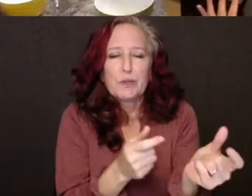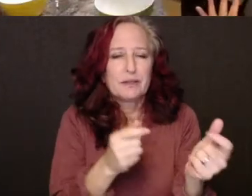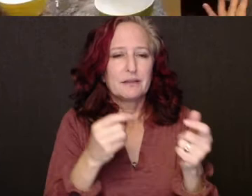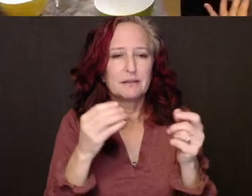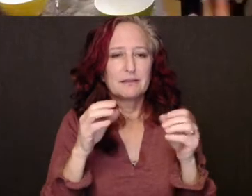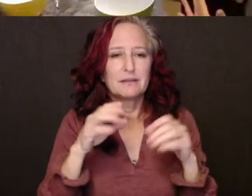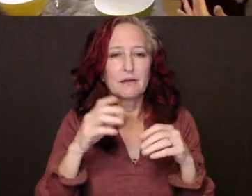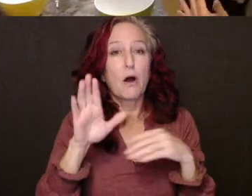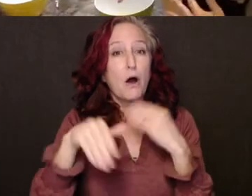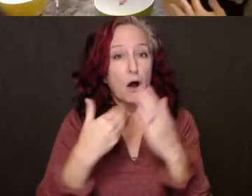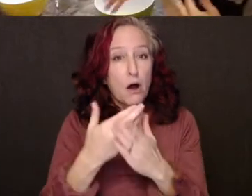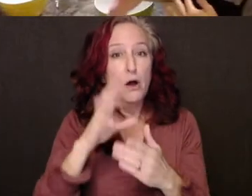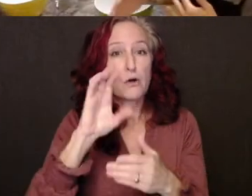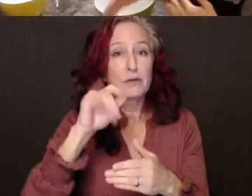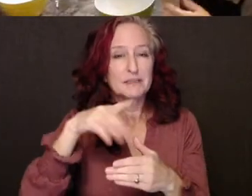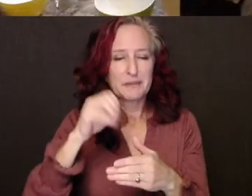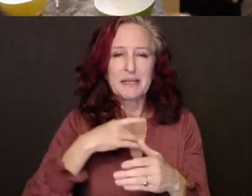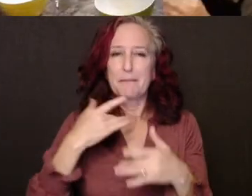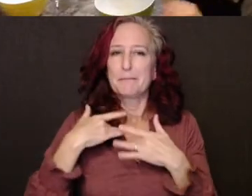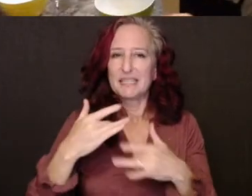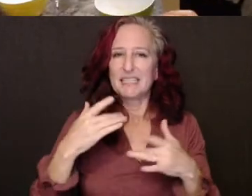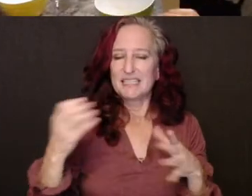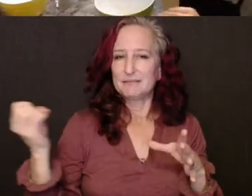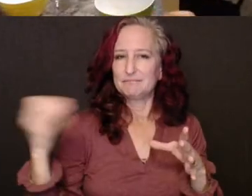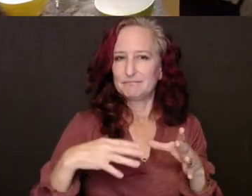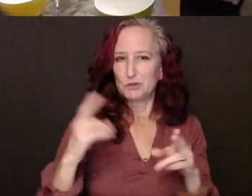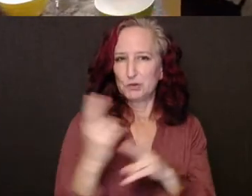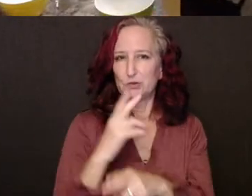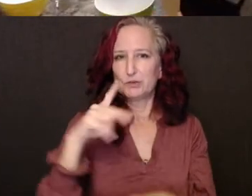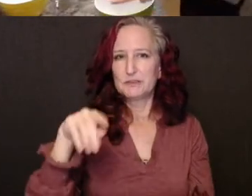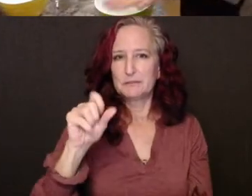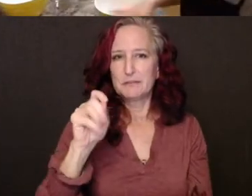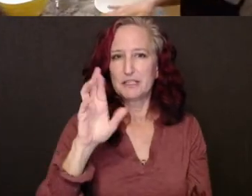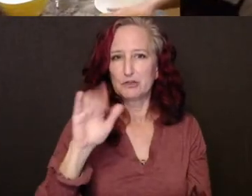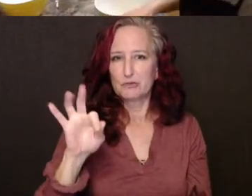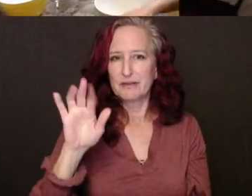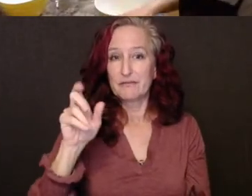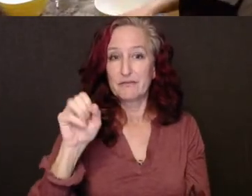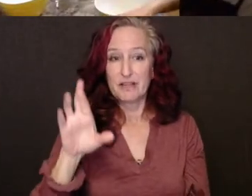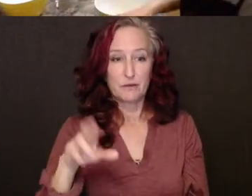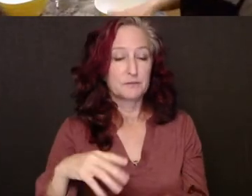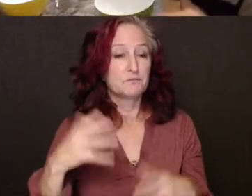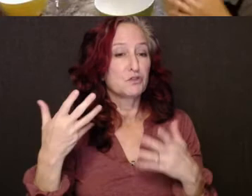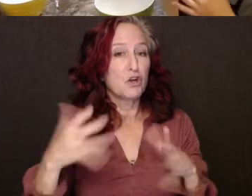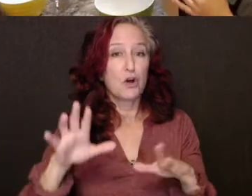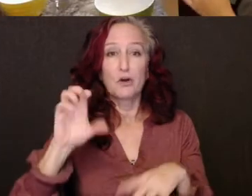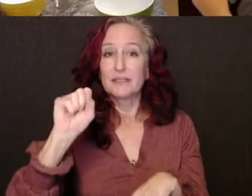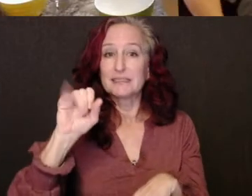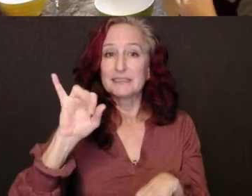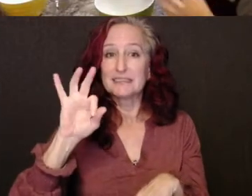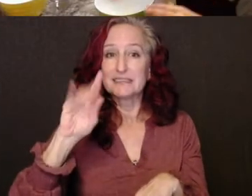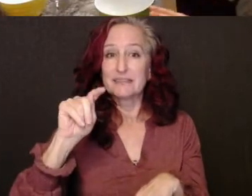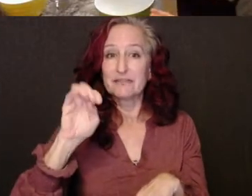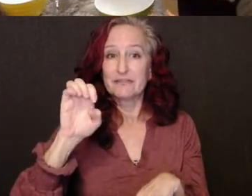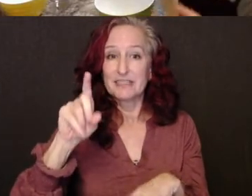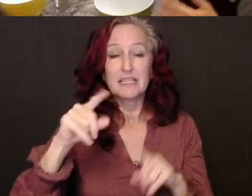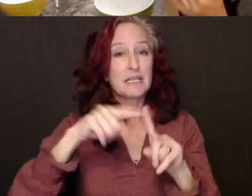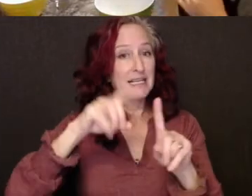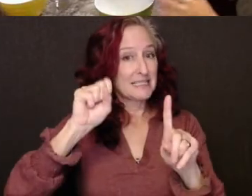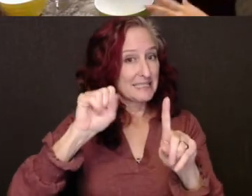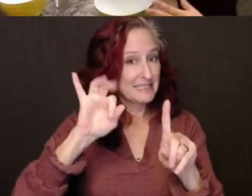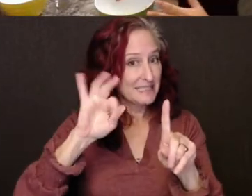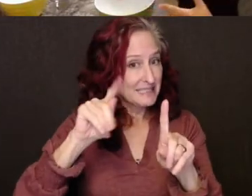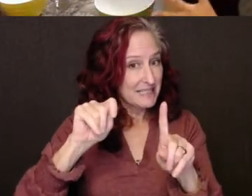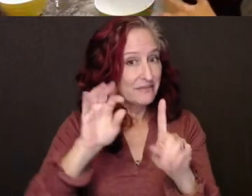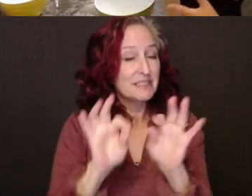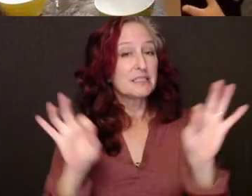I like the flavor better, even though it's extremely subtle, but the whole wheat flour gives it,